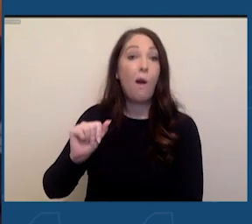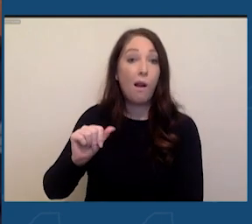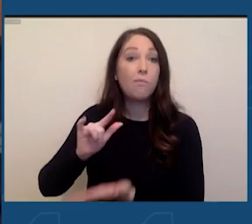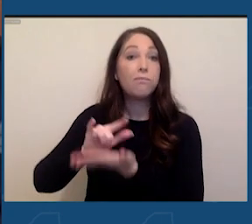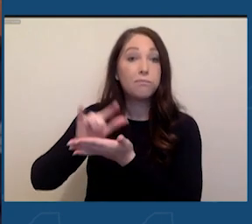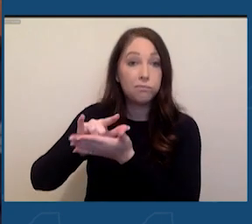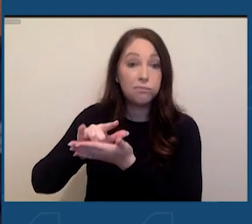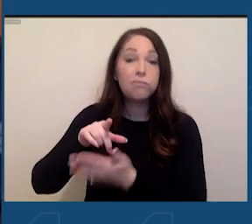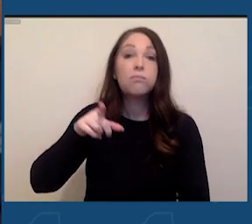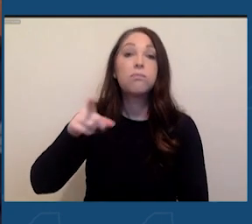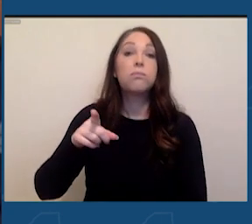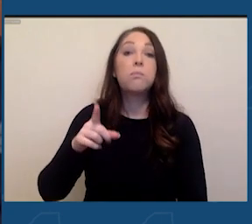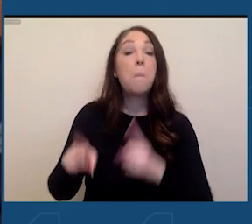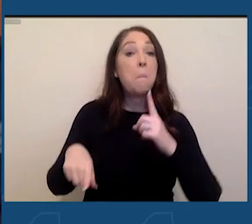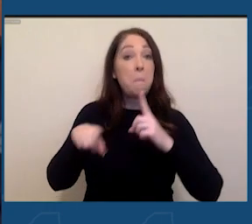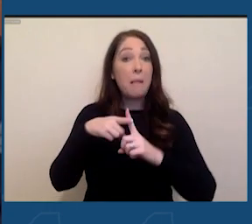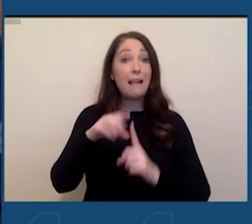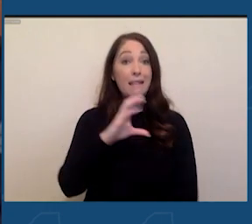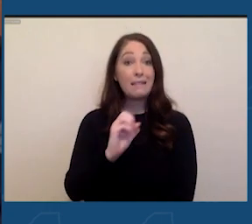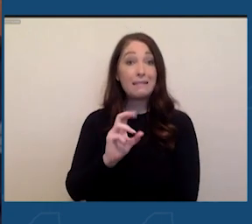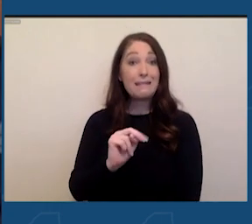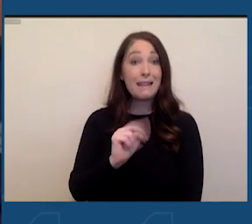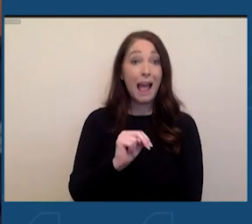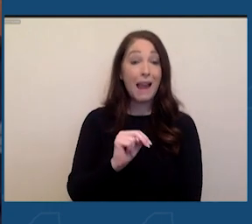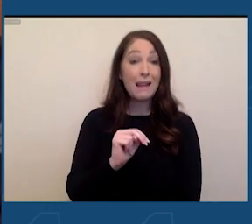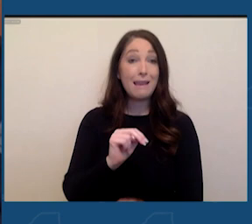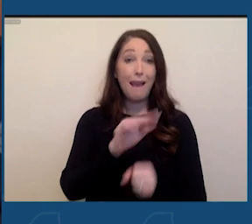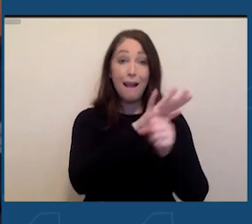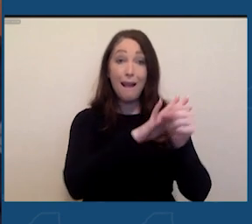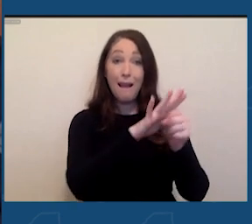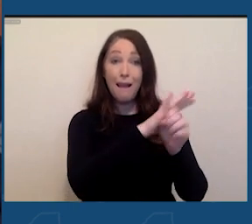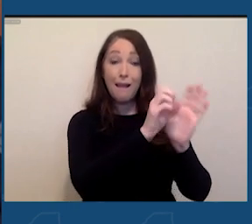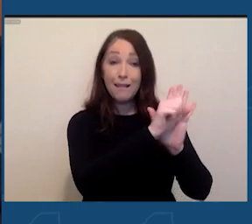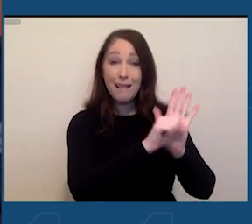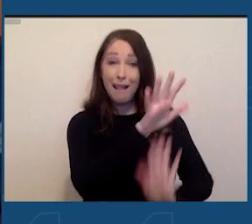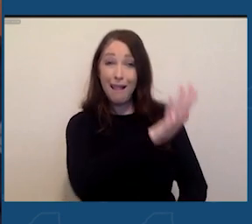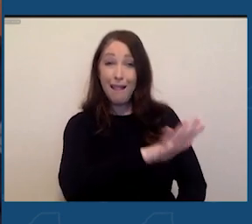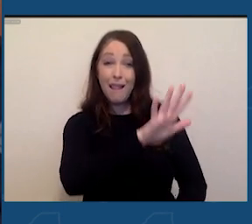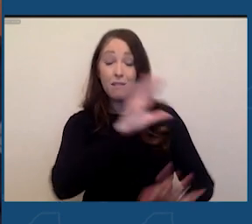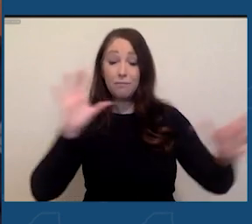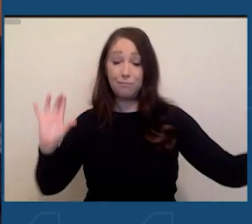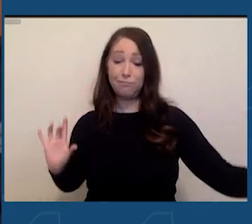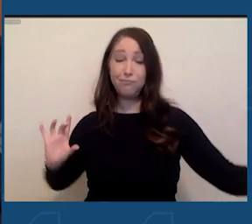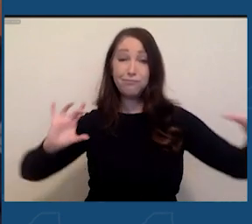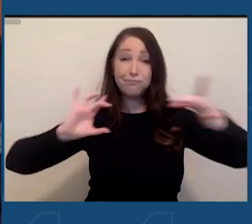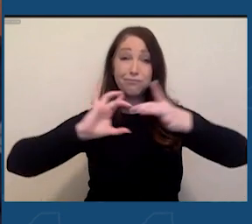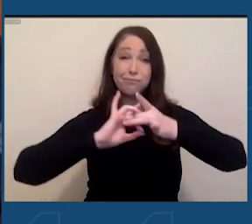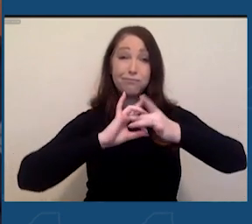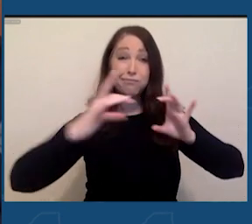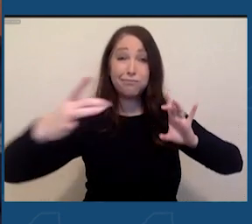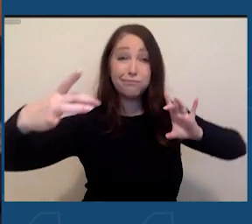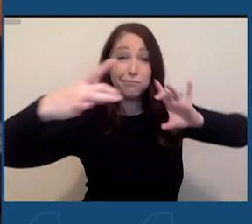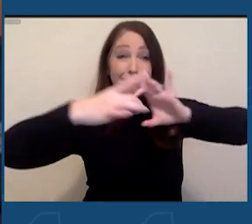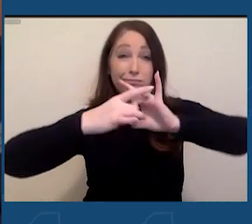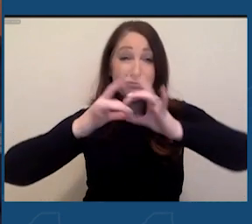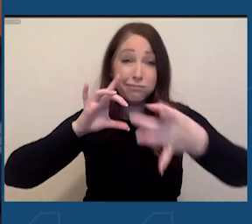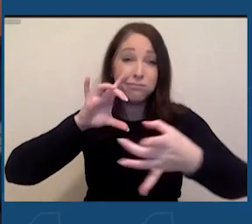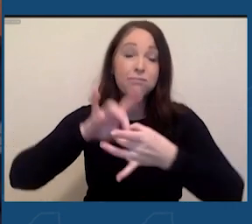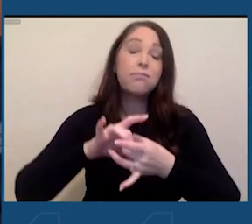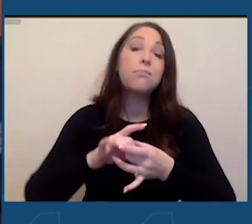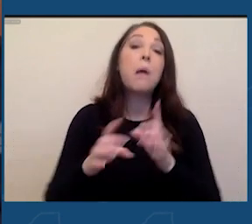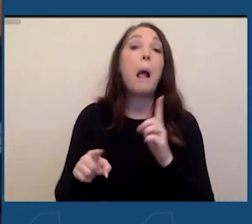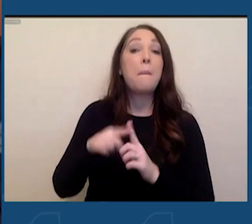in Connecticut and upstate, and it will connect in the future to